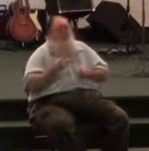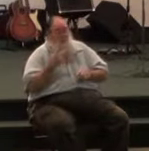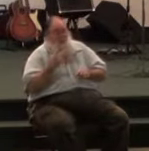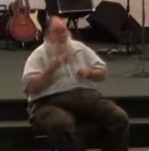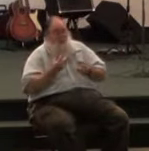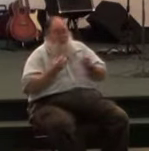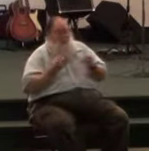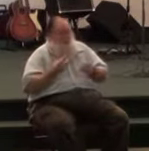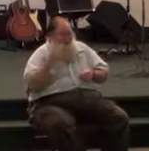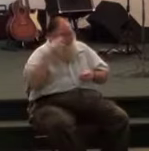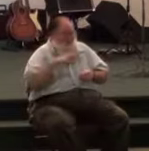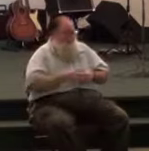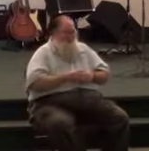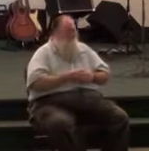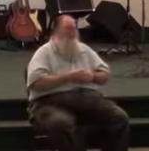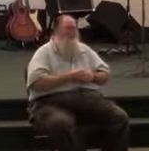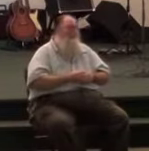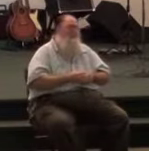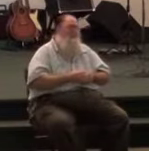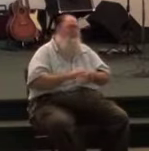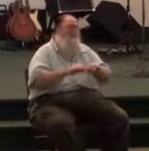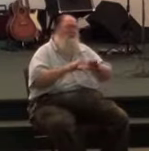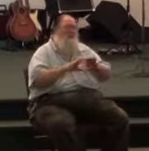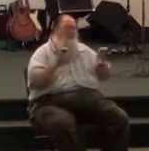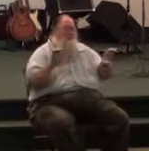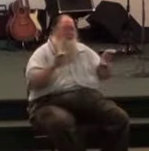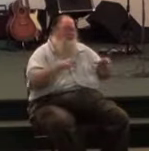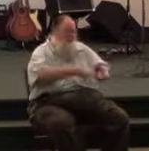right off. They're all just standing out there eating grass.